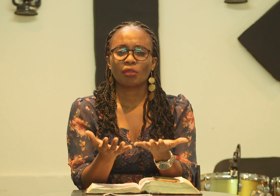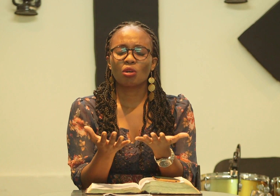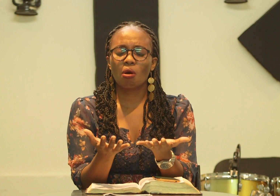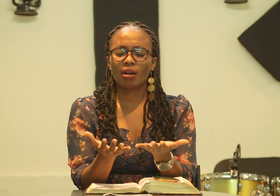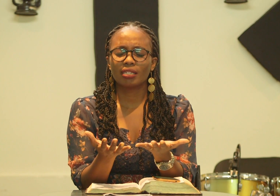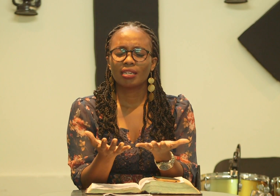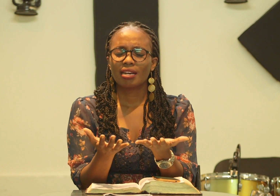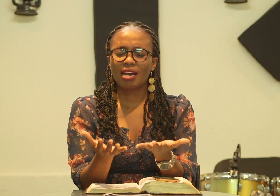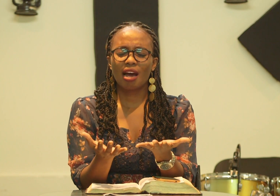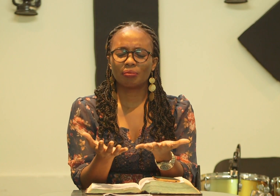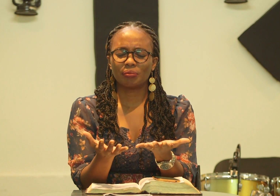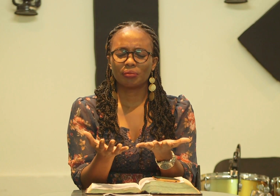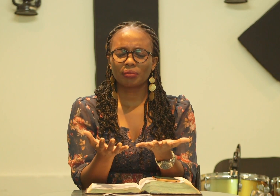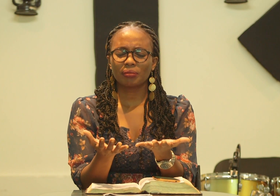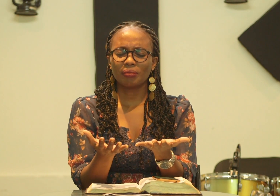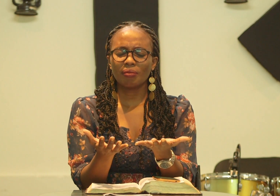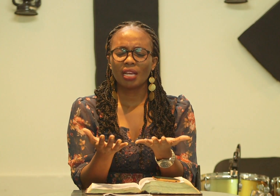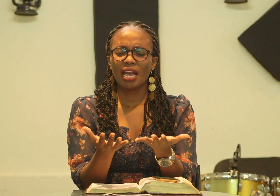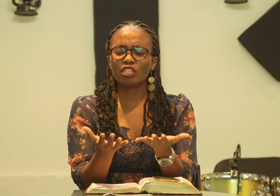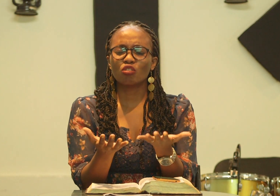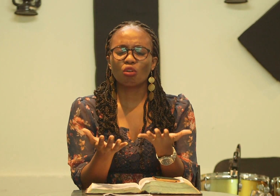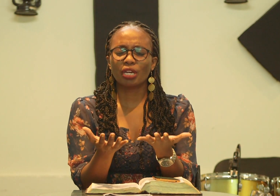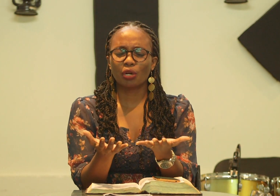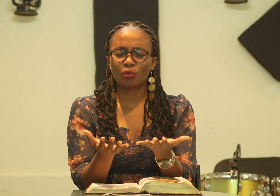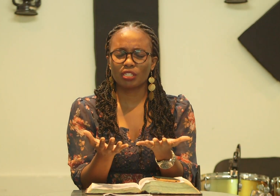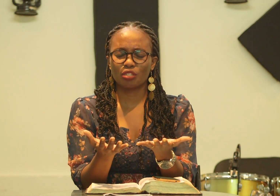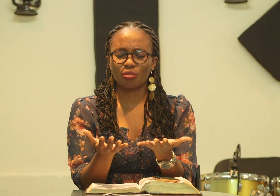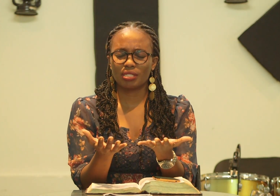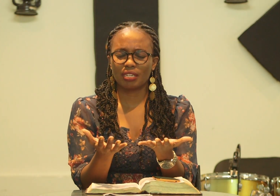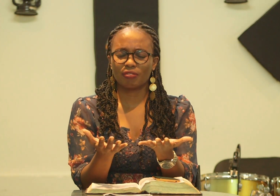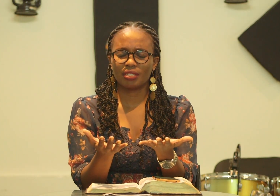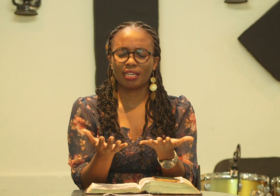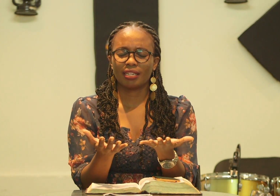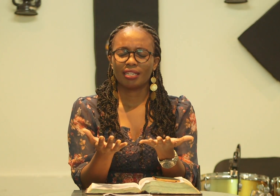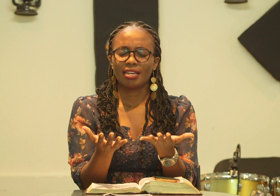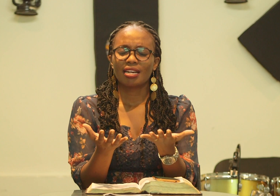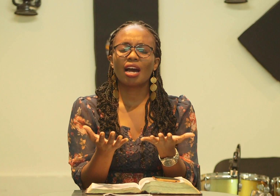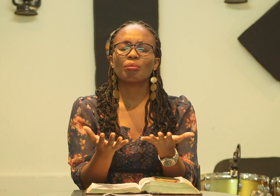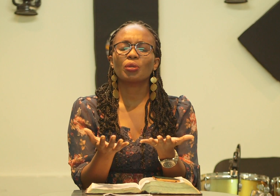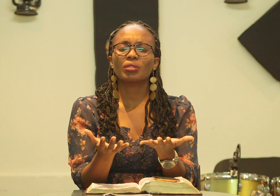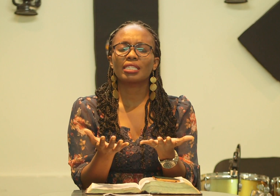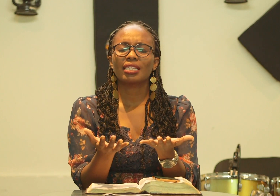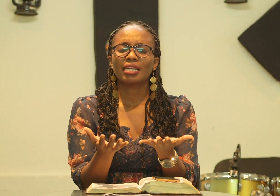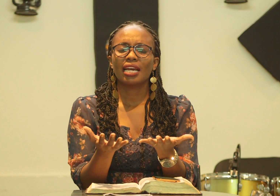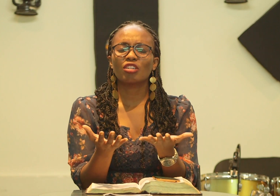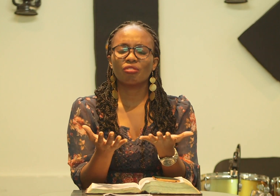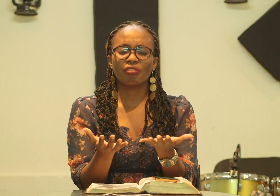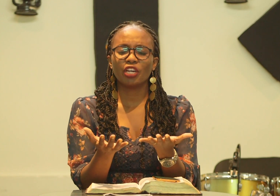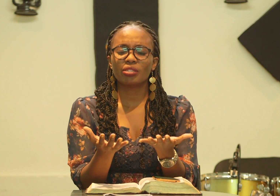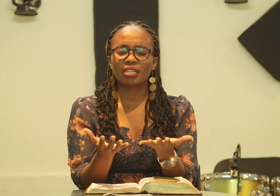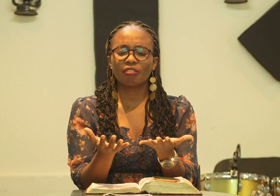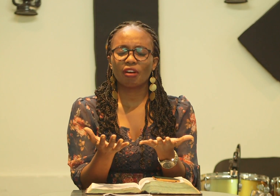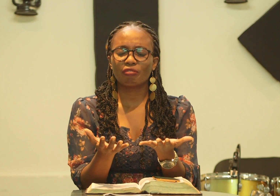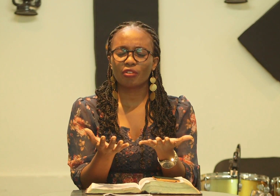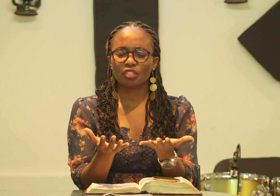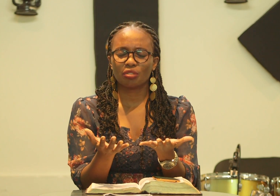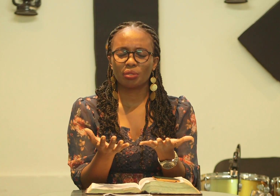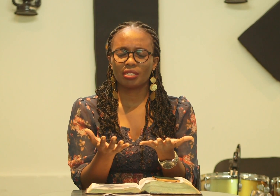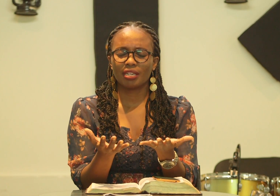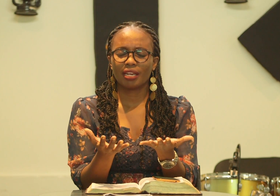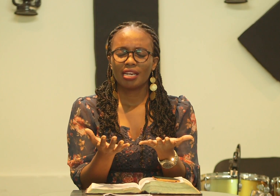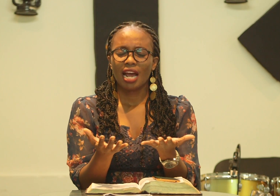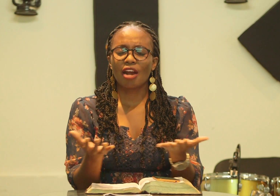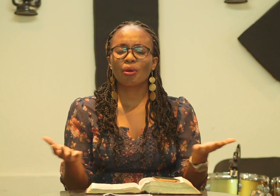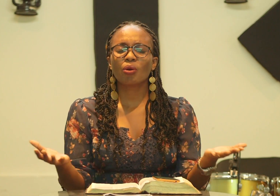now, "God, come and draw me closer to yourself today. Come, Lord, and reveal yourself afresh